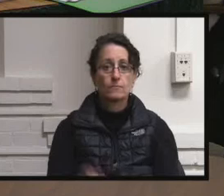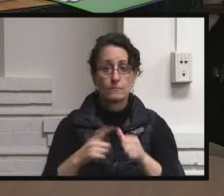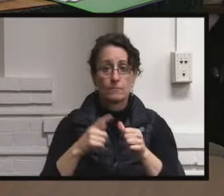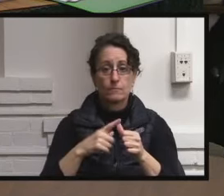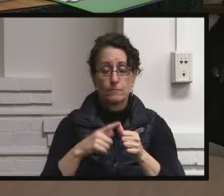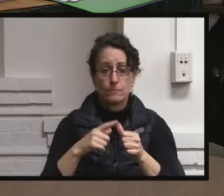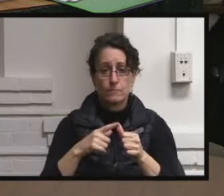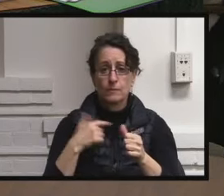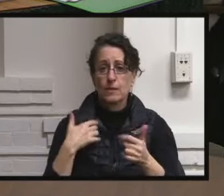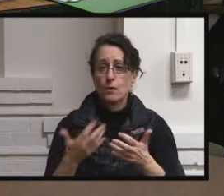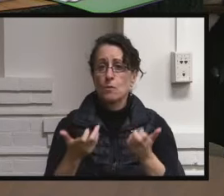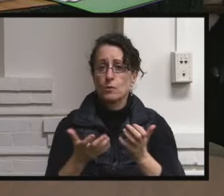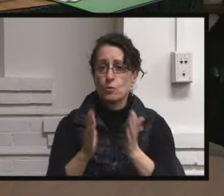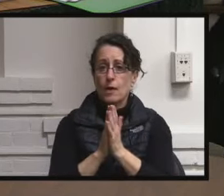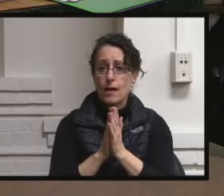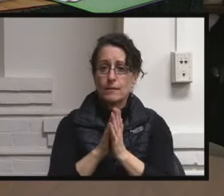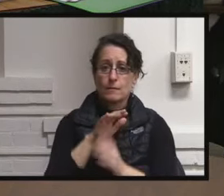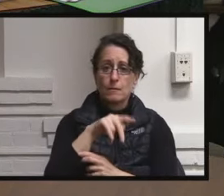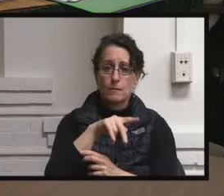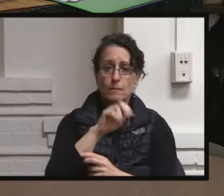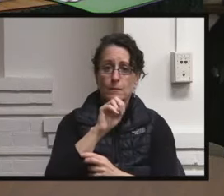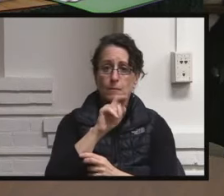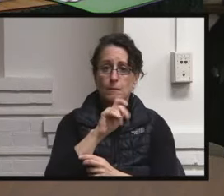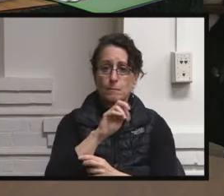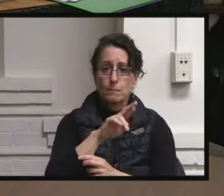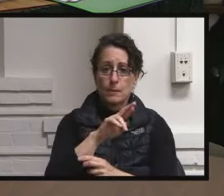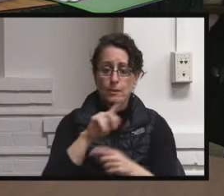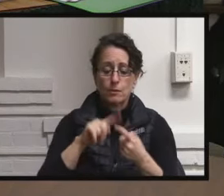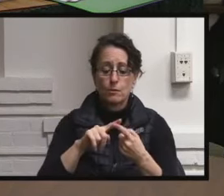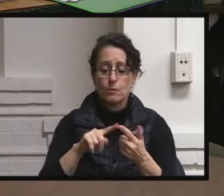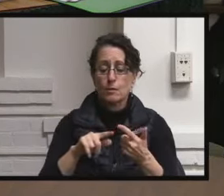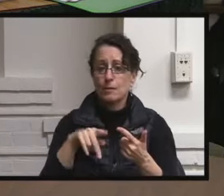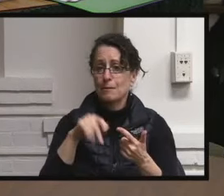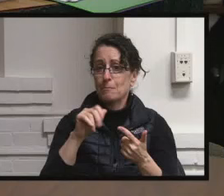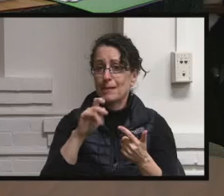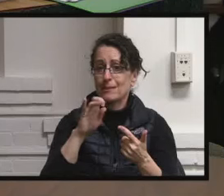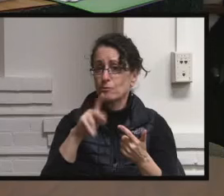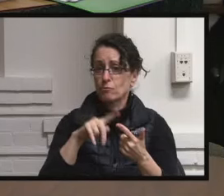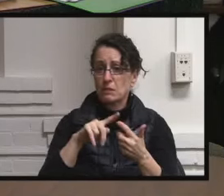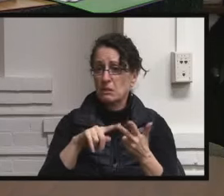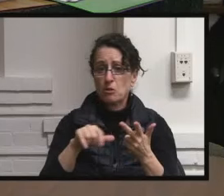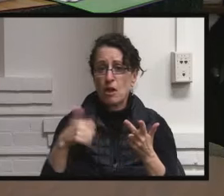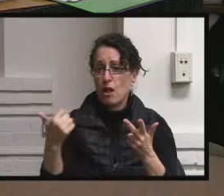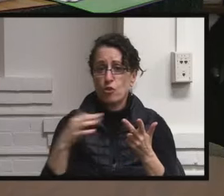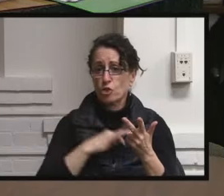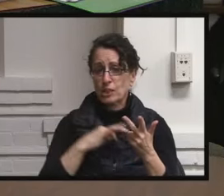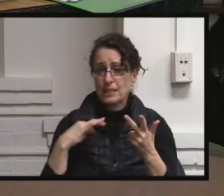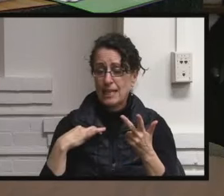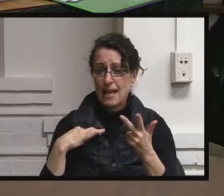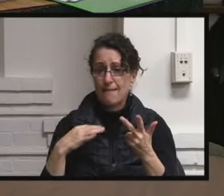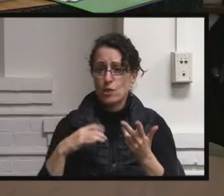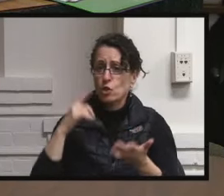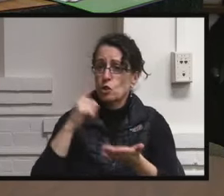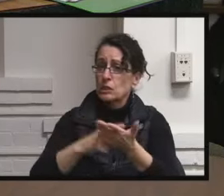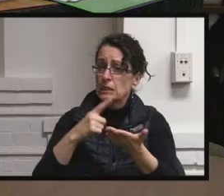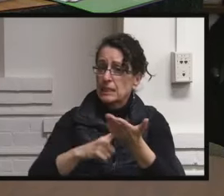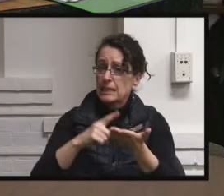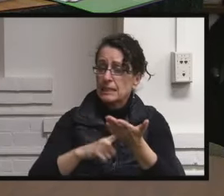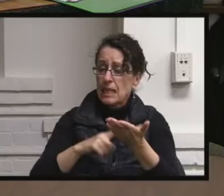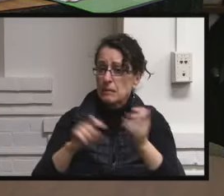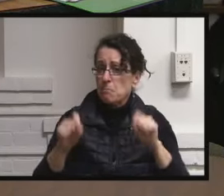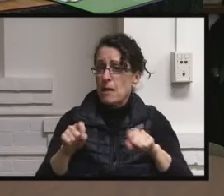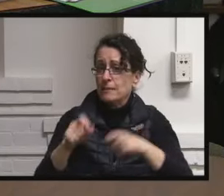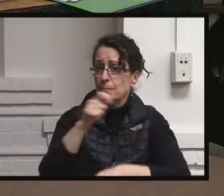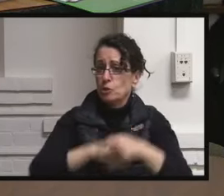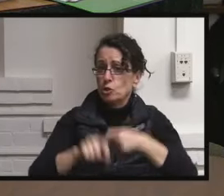and Patrick and anybody else who should talk about the issue, mm-hmm, to talk about going from every week to every other week